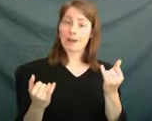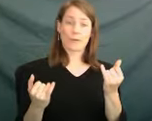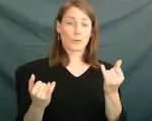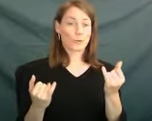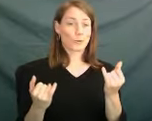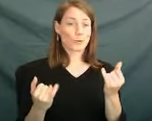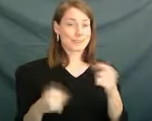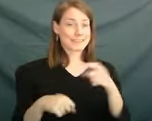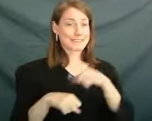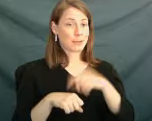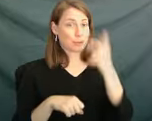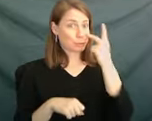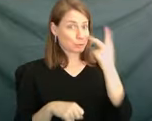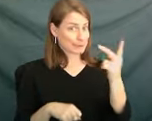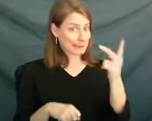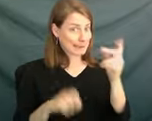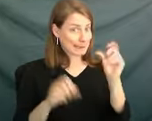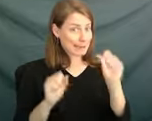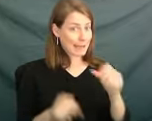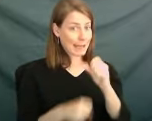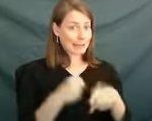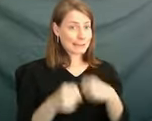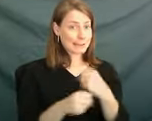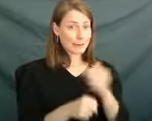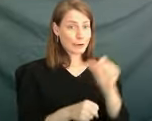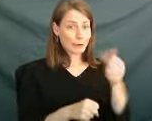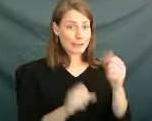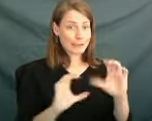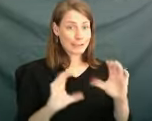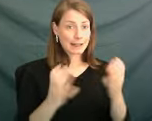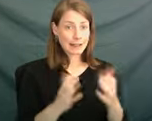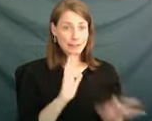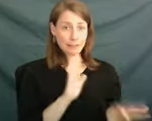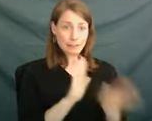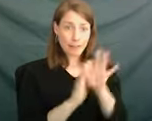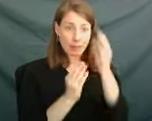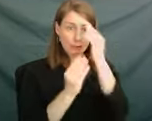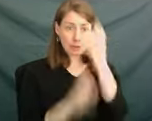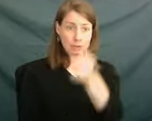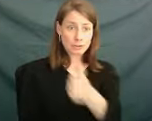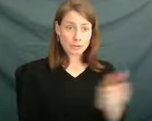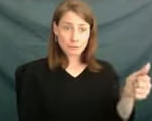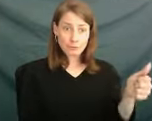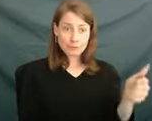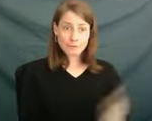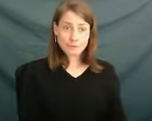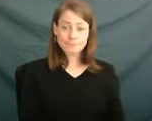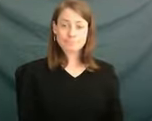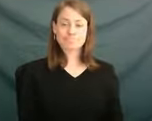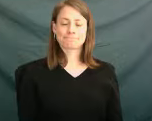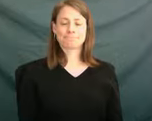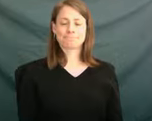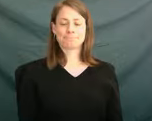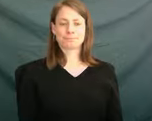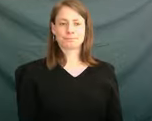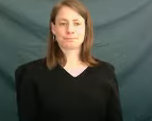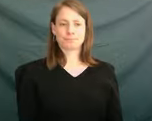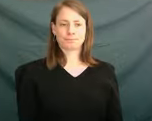kept? Over there. Look how I can see one there. I can see somewhere else. So go and get Do one. you know what thingy